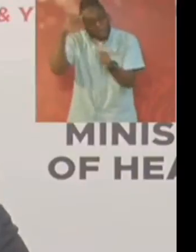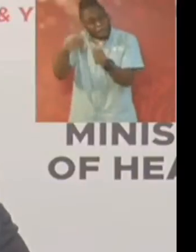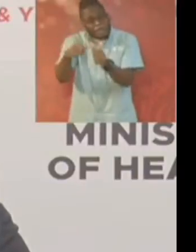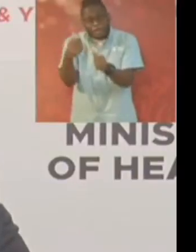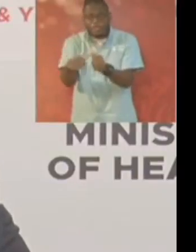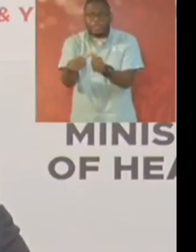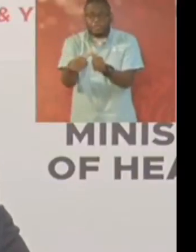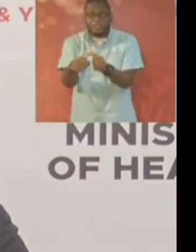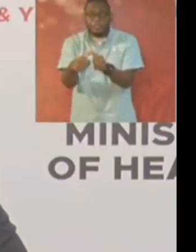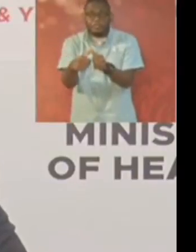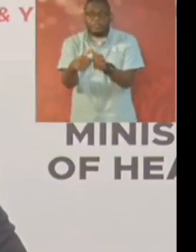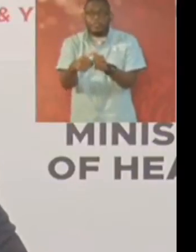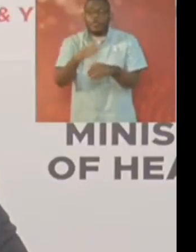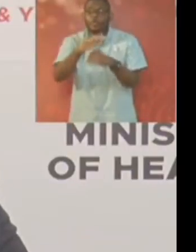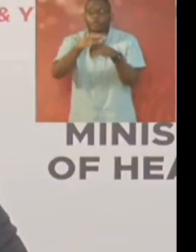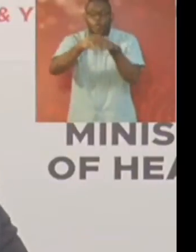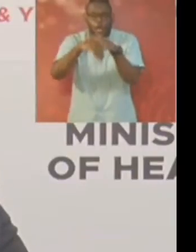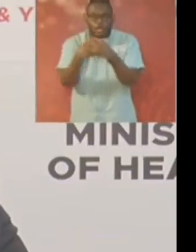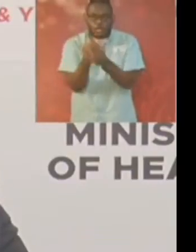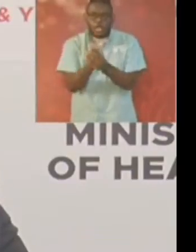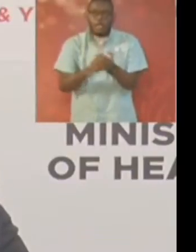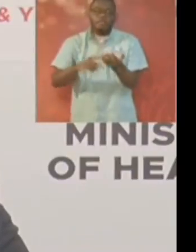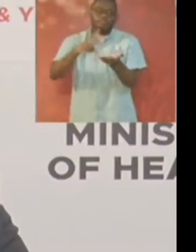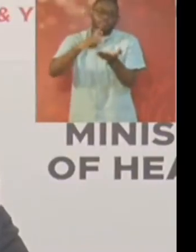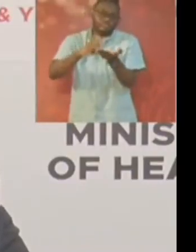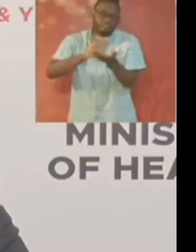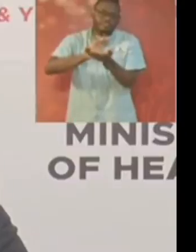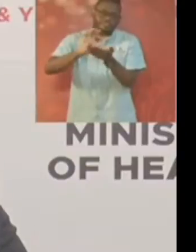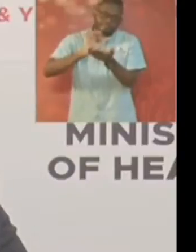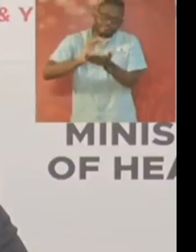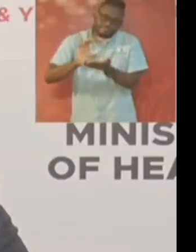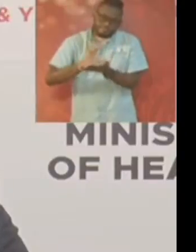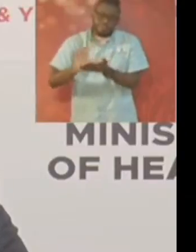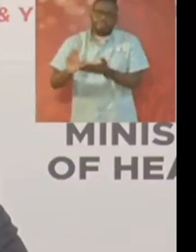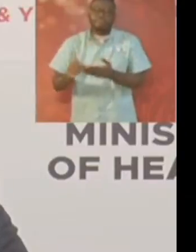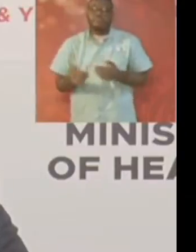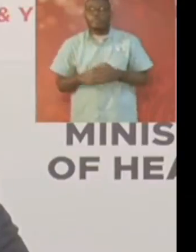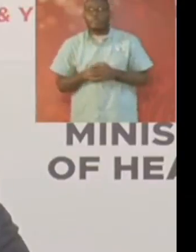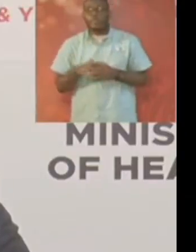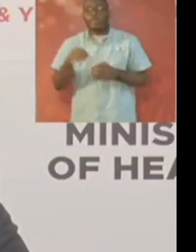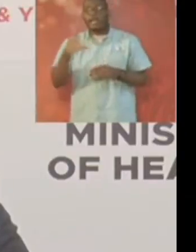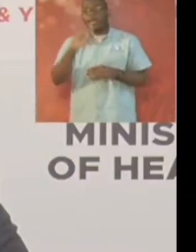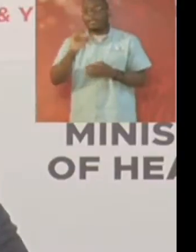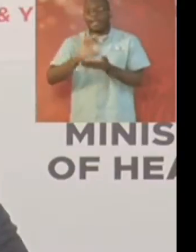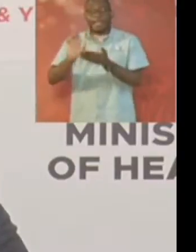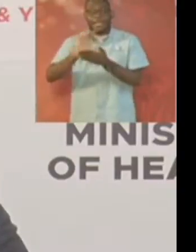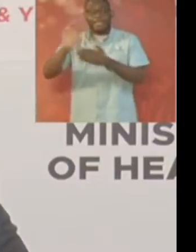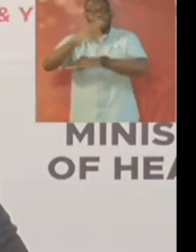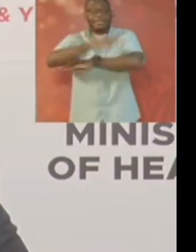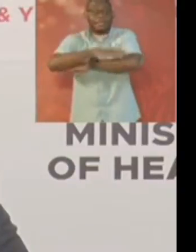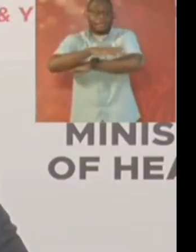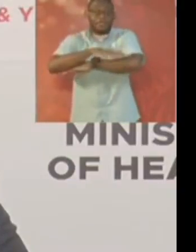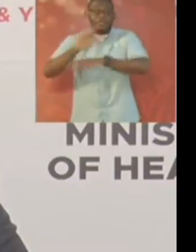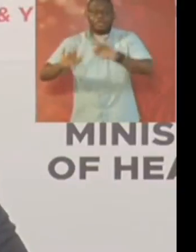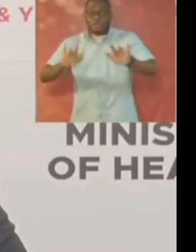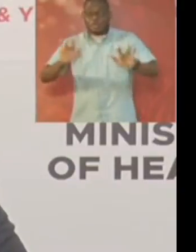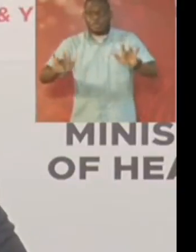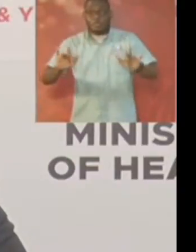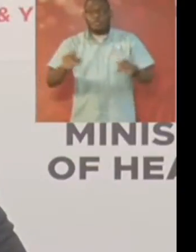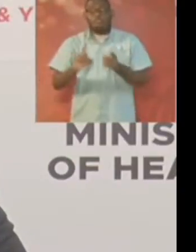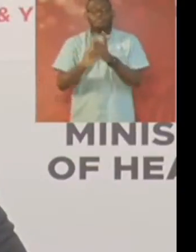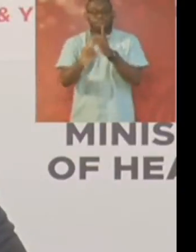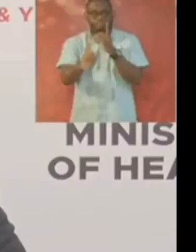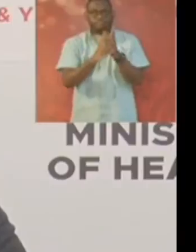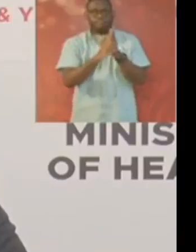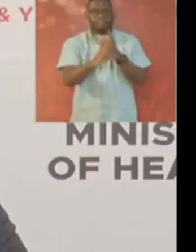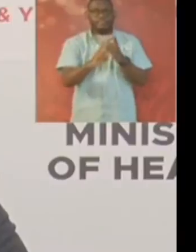reinforce. Wash or sanitize your hands and clean frequently touched surfaces. Maintain at least 6 feet physical distance